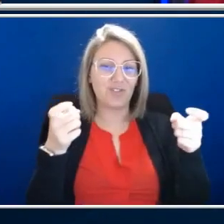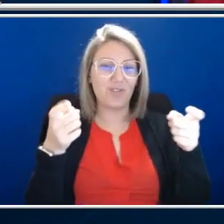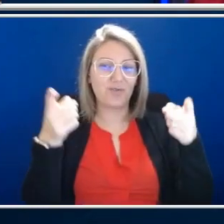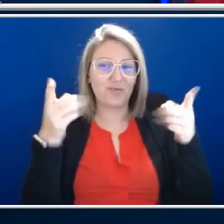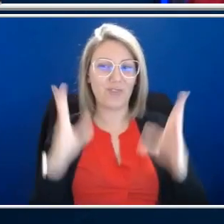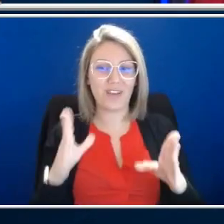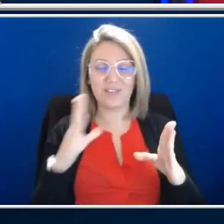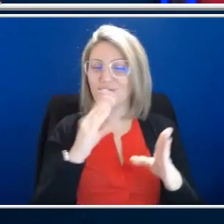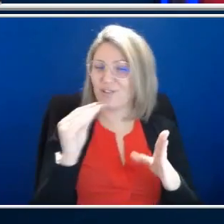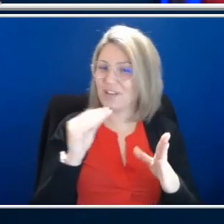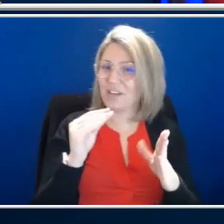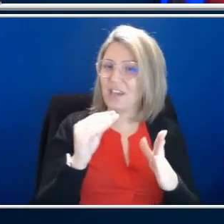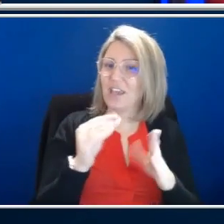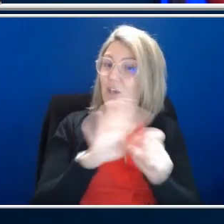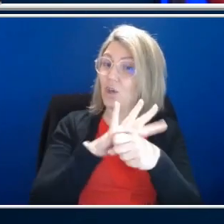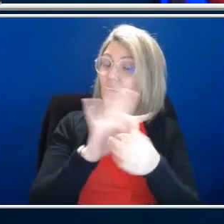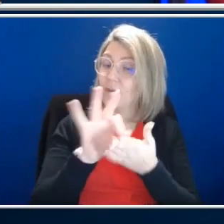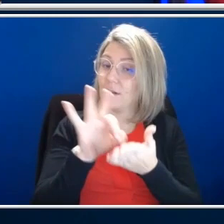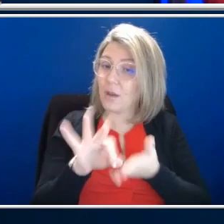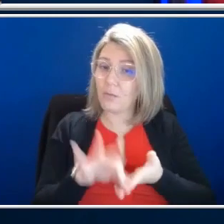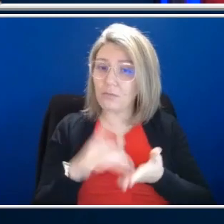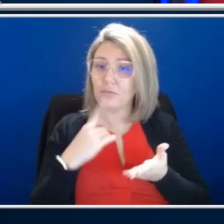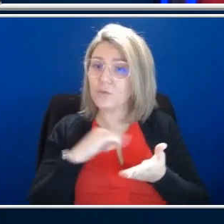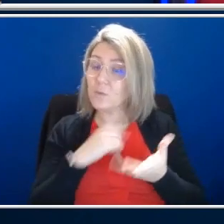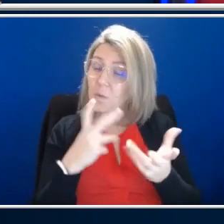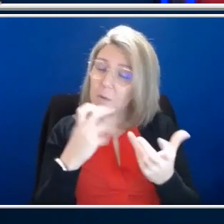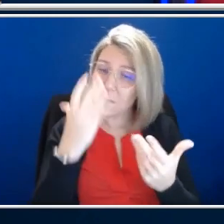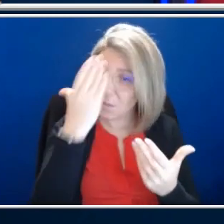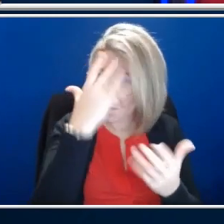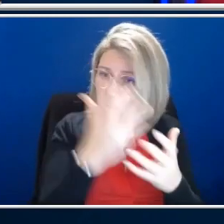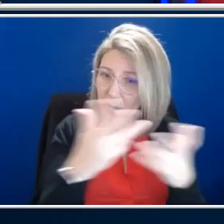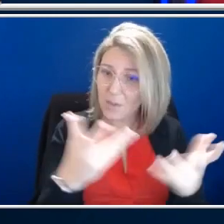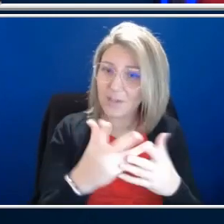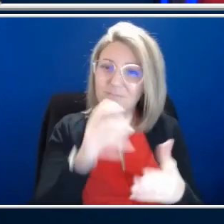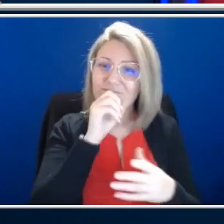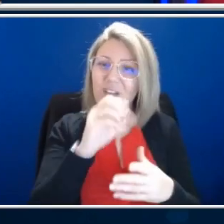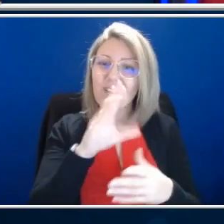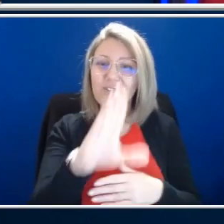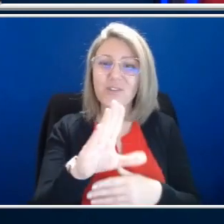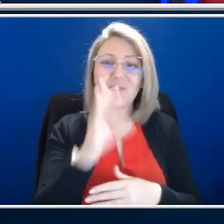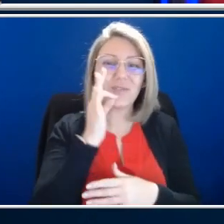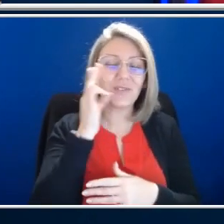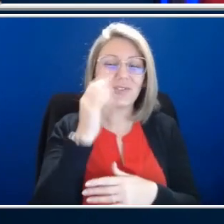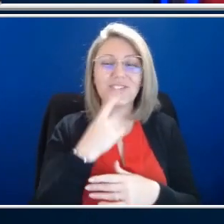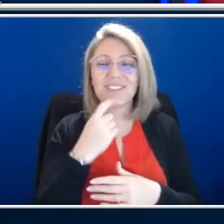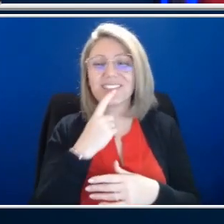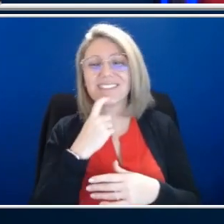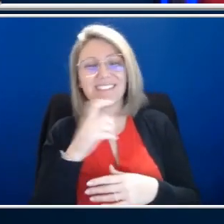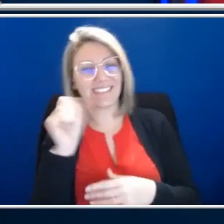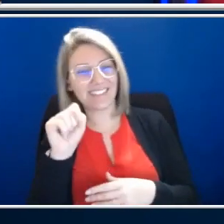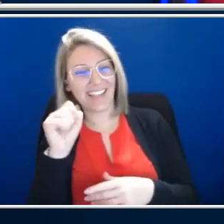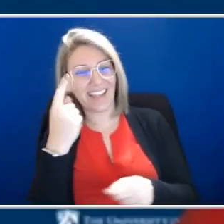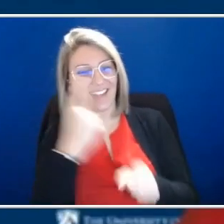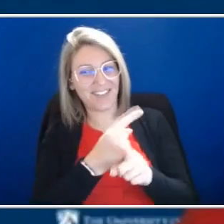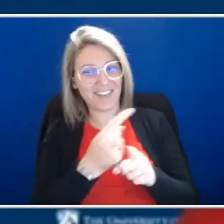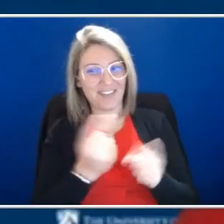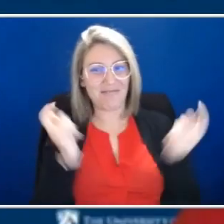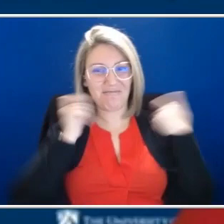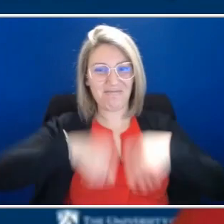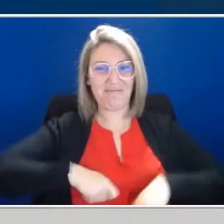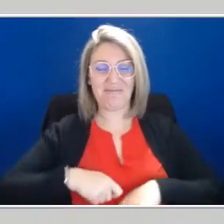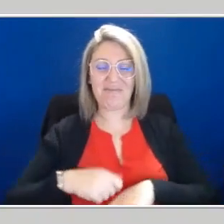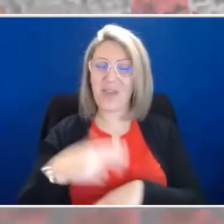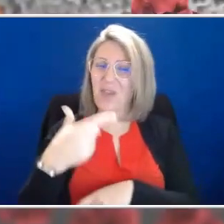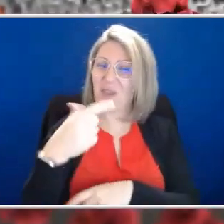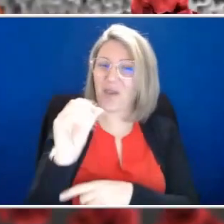head into Super Bowl weekend. Dr. Hawkinson, how's it going? Love your Chiefs red. Yeah, that's right. Got it on. Let's go, Chiefs. That's